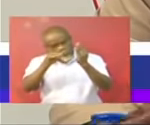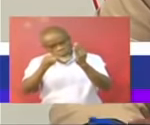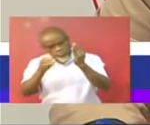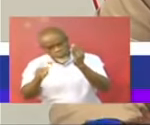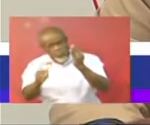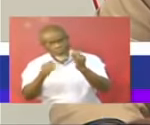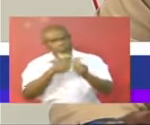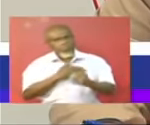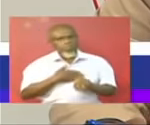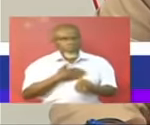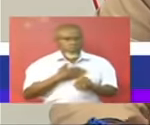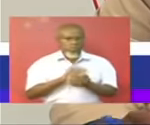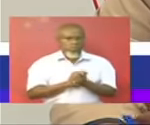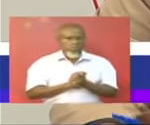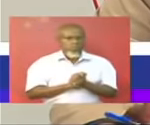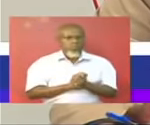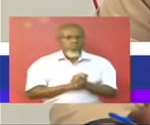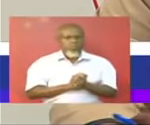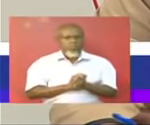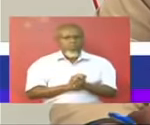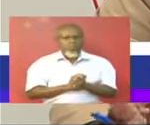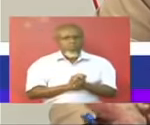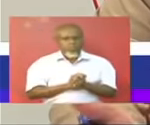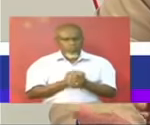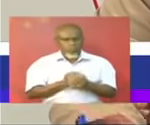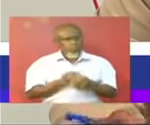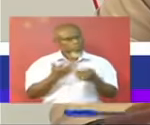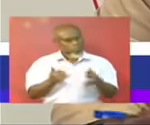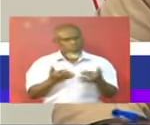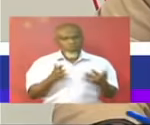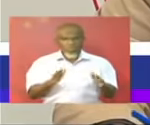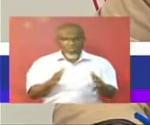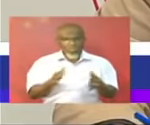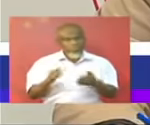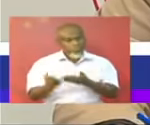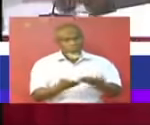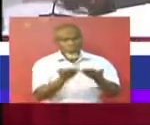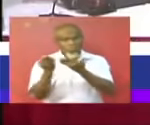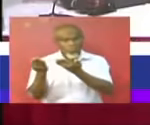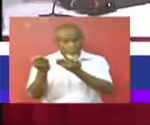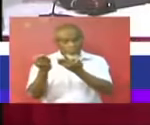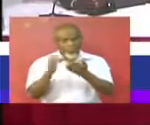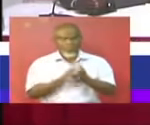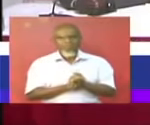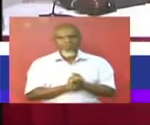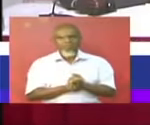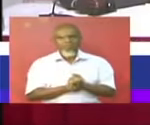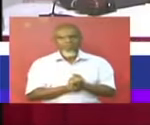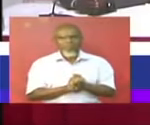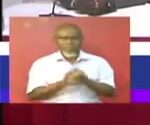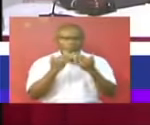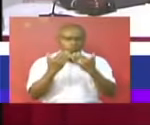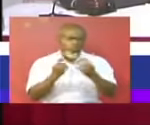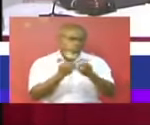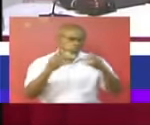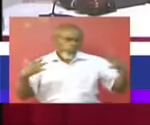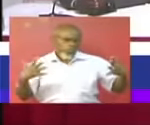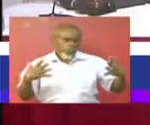to the greatest extent possible. So with that, I'm going to turn you back over to Mr. Alexander. Thank you very much, Dr.